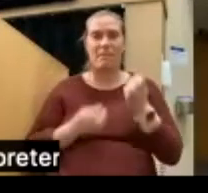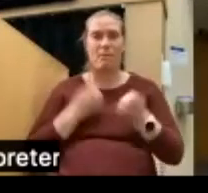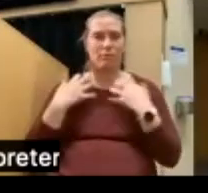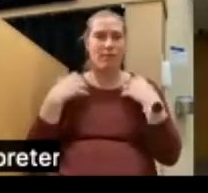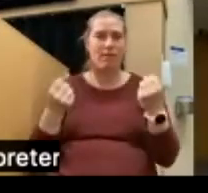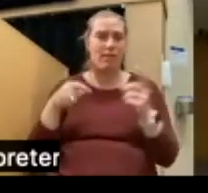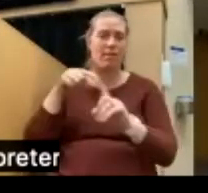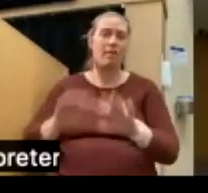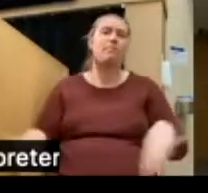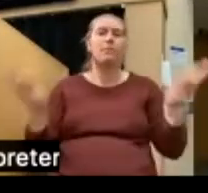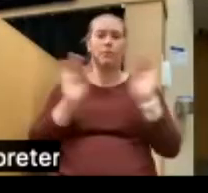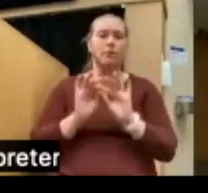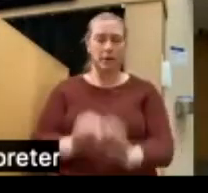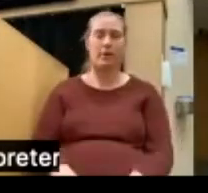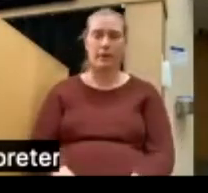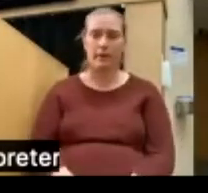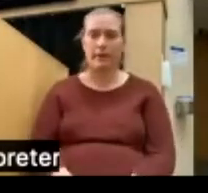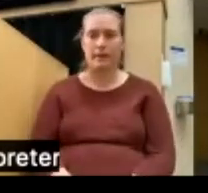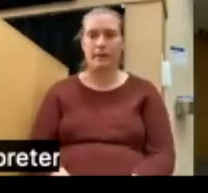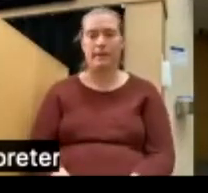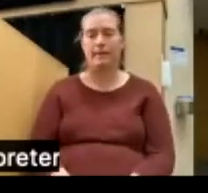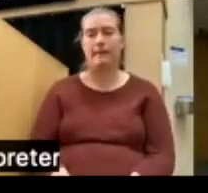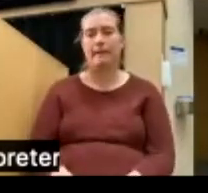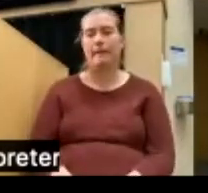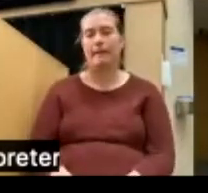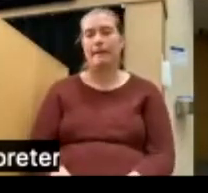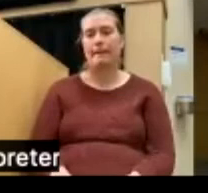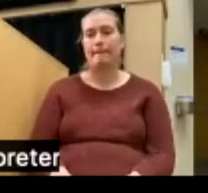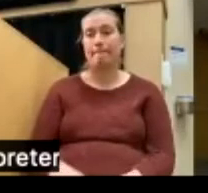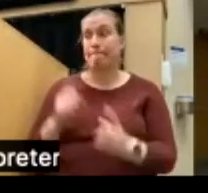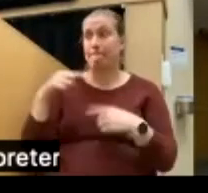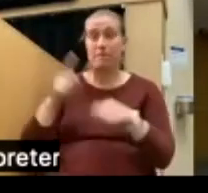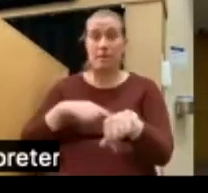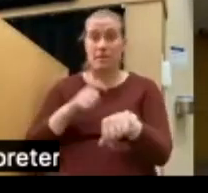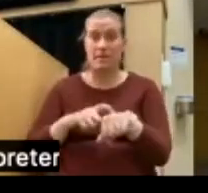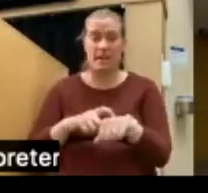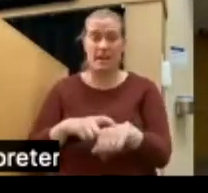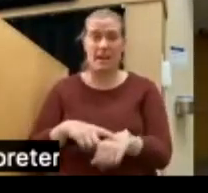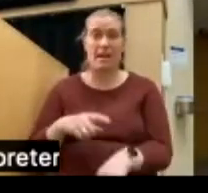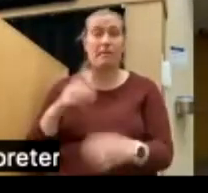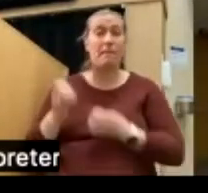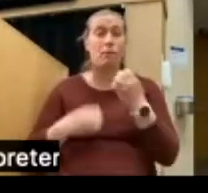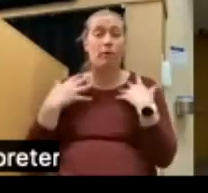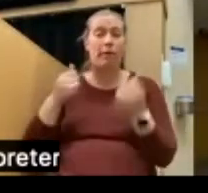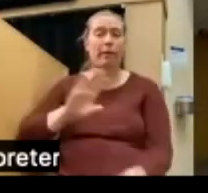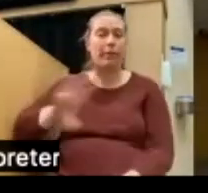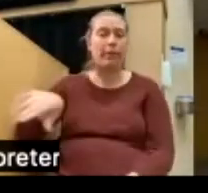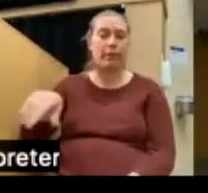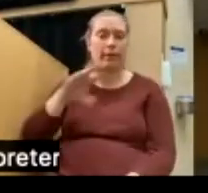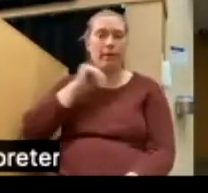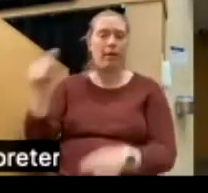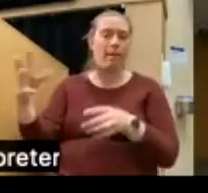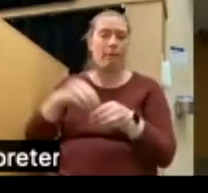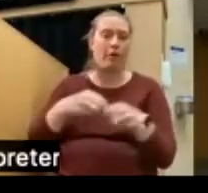matters. For a long time, this was not sort of seen as part of healthcare. It was sort of on its